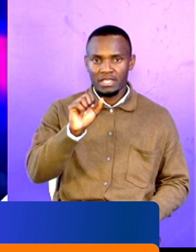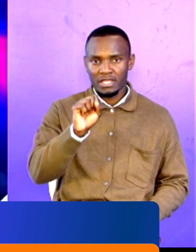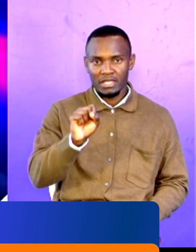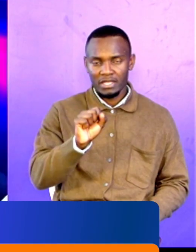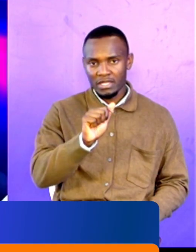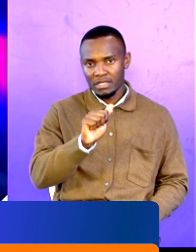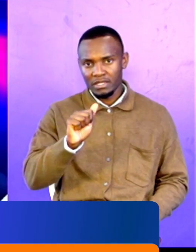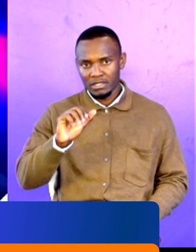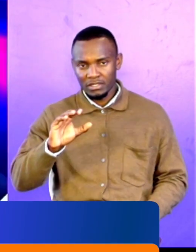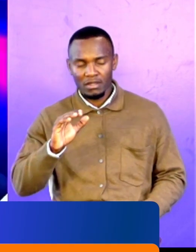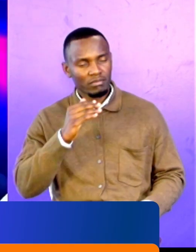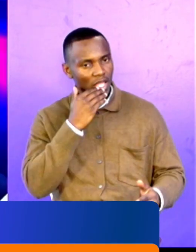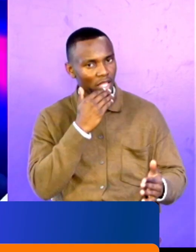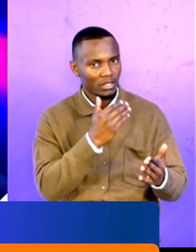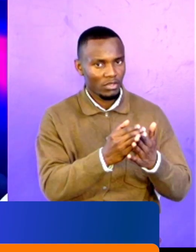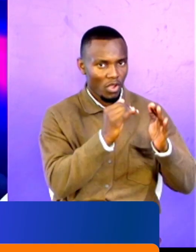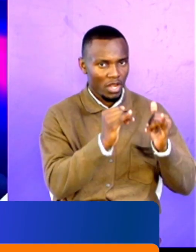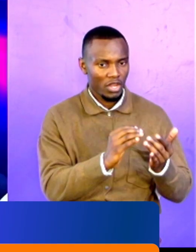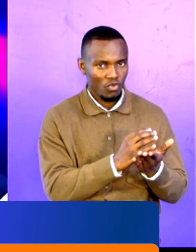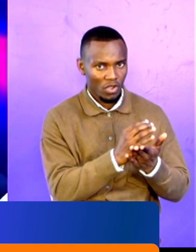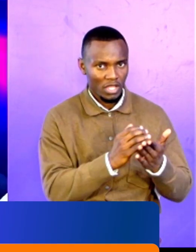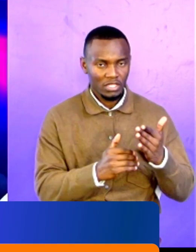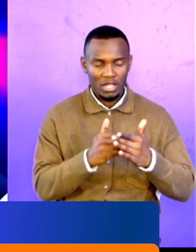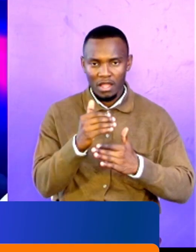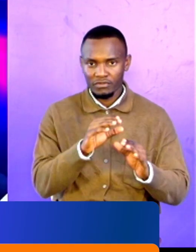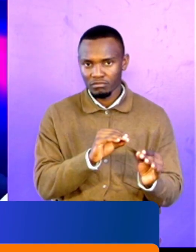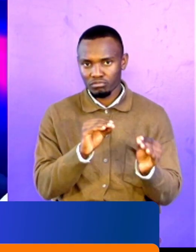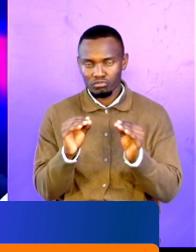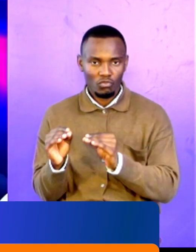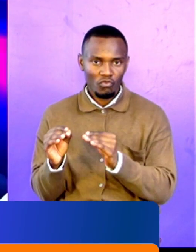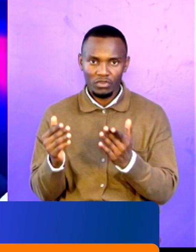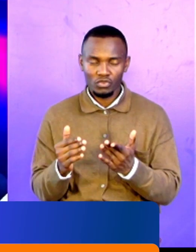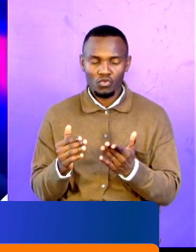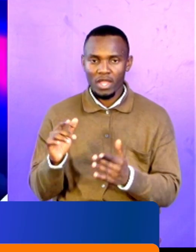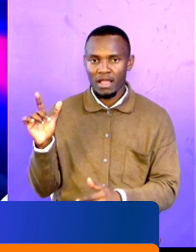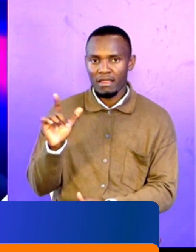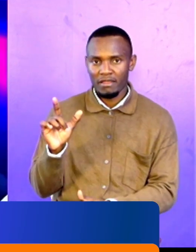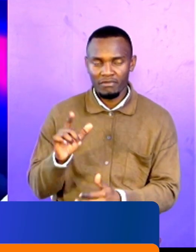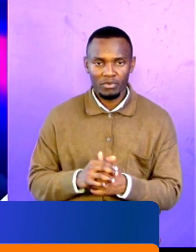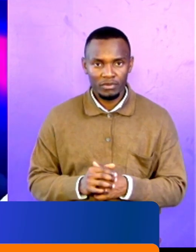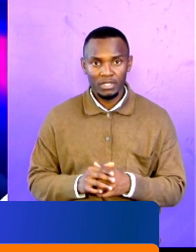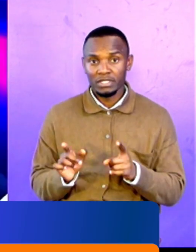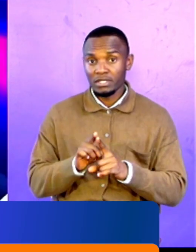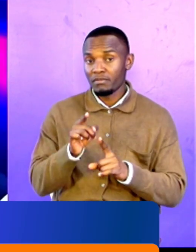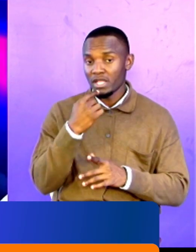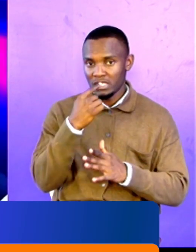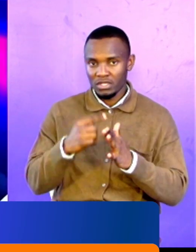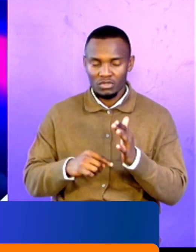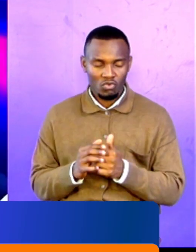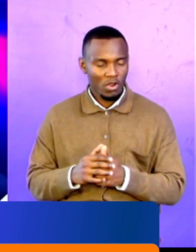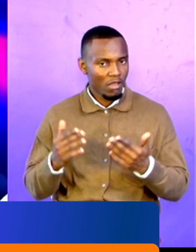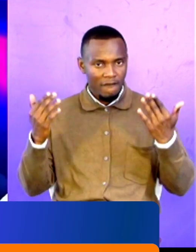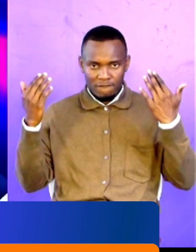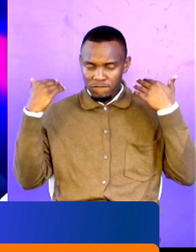grateful to Newcastle after Liverpool switch, and Alexander Isak says he will be forever